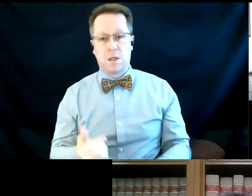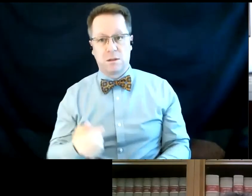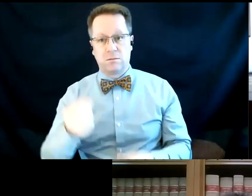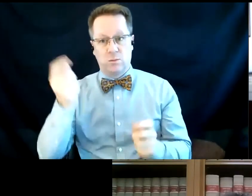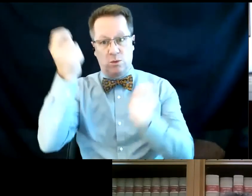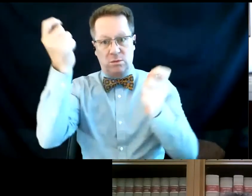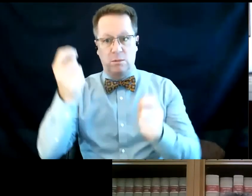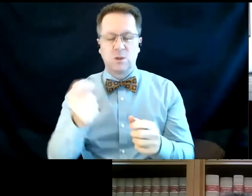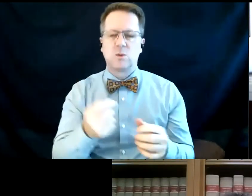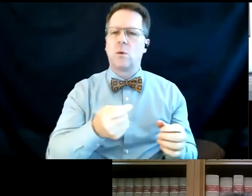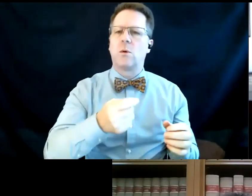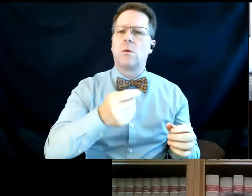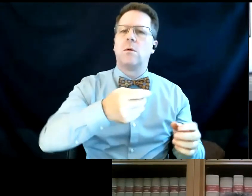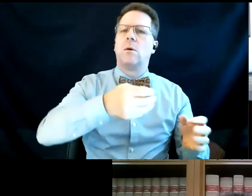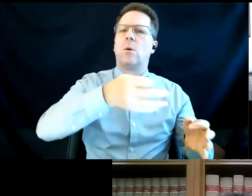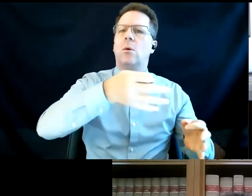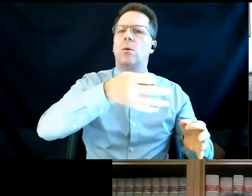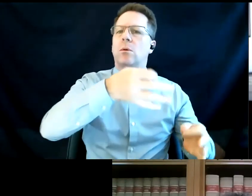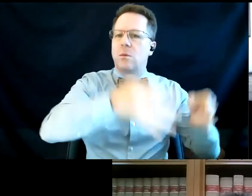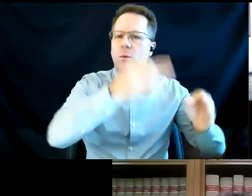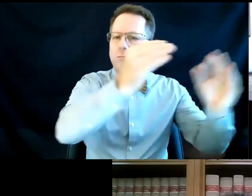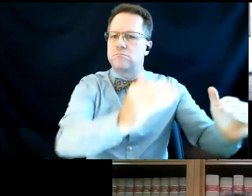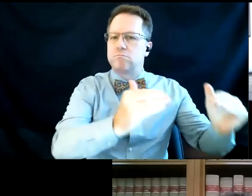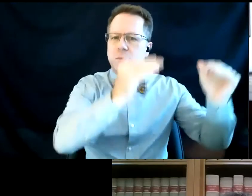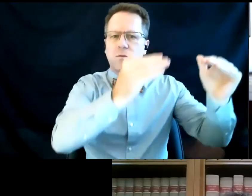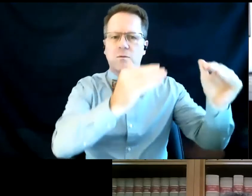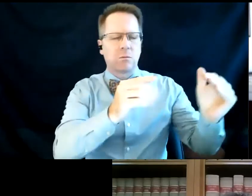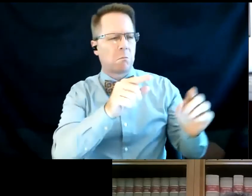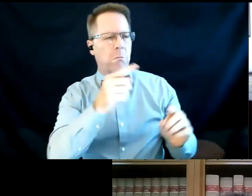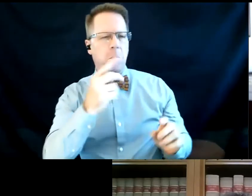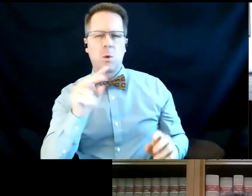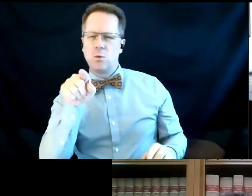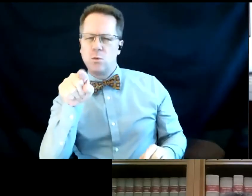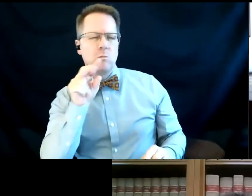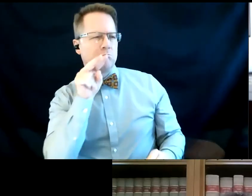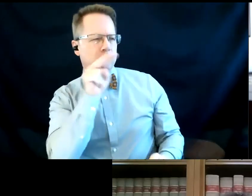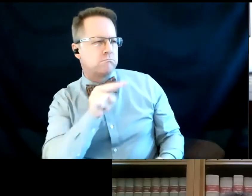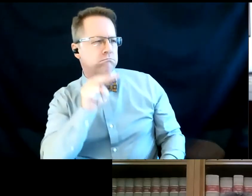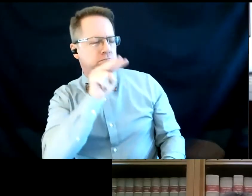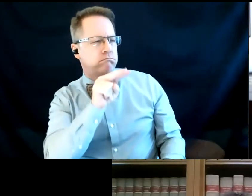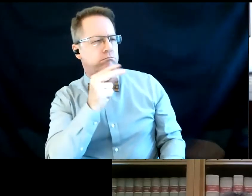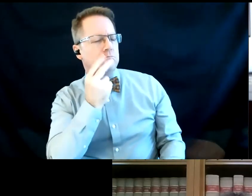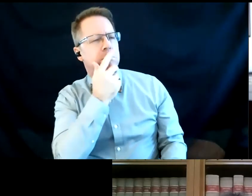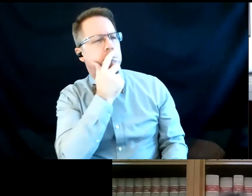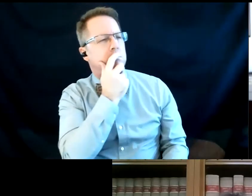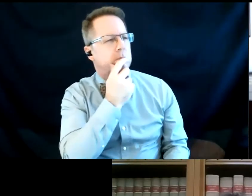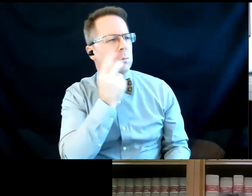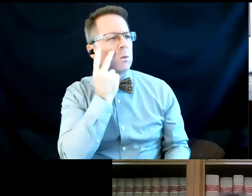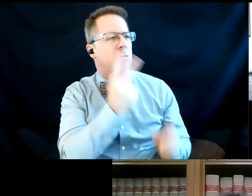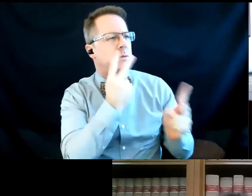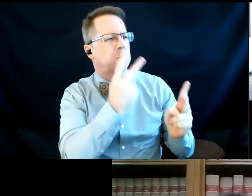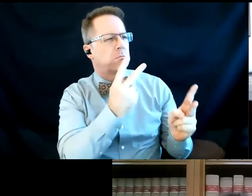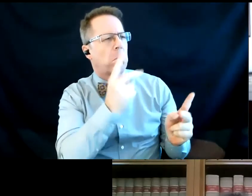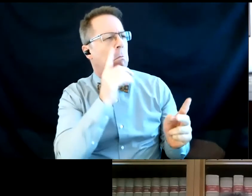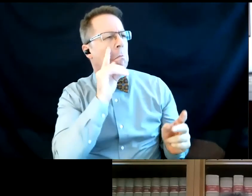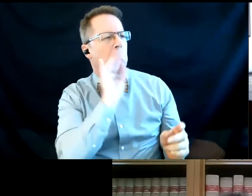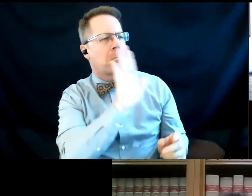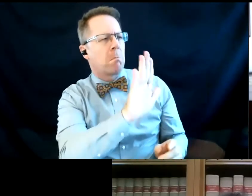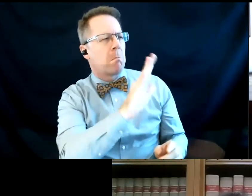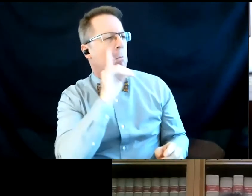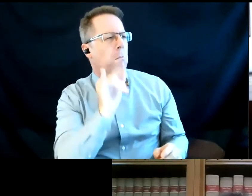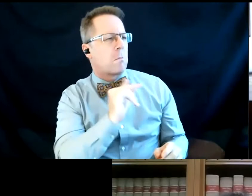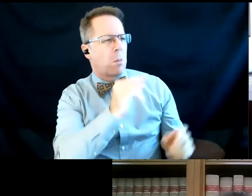Supreme Court? You're our chief court watcher and strategist. How has the federal judiciary and particularly the Supreme Court